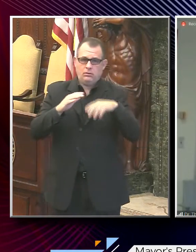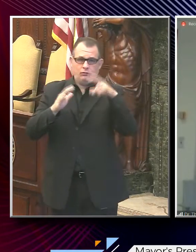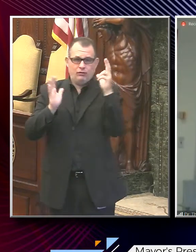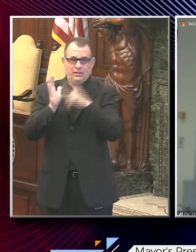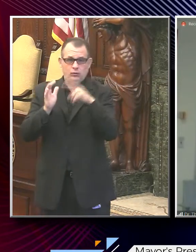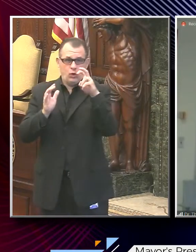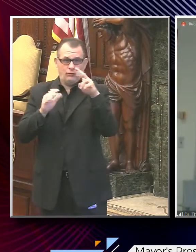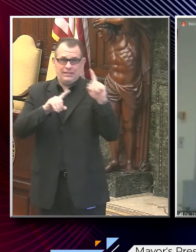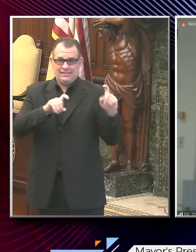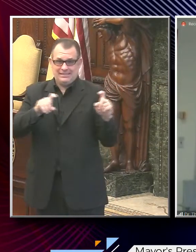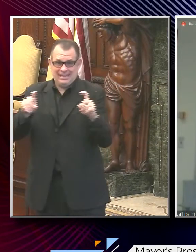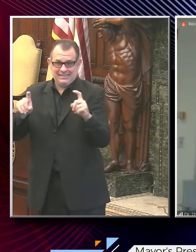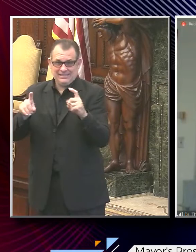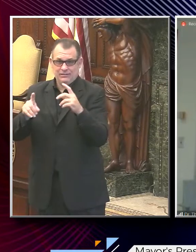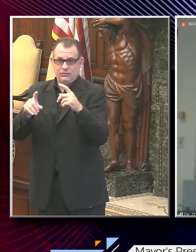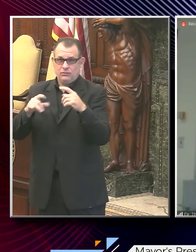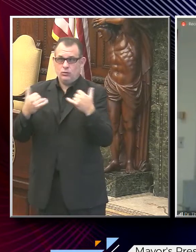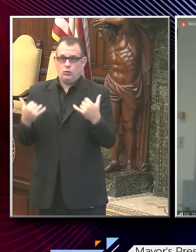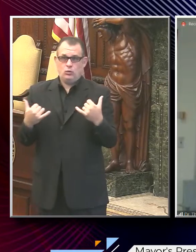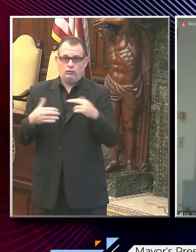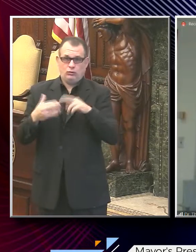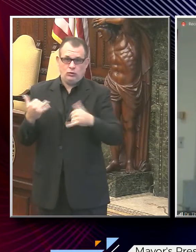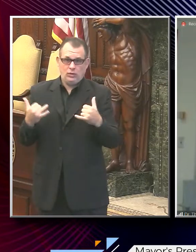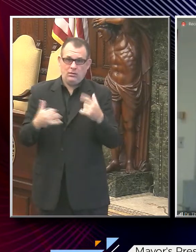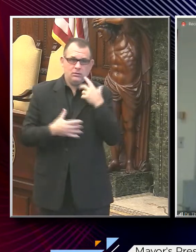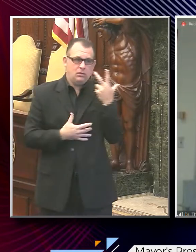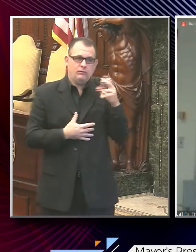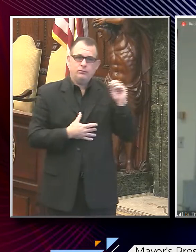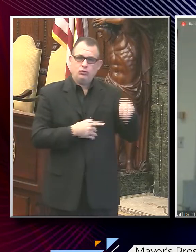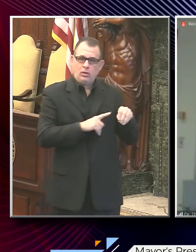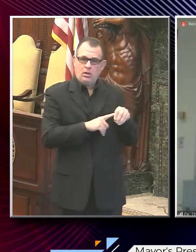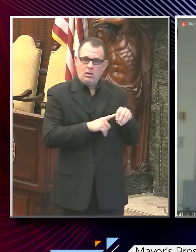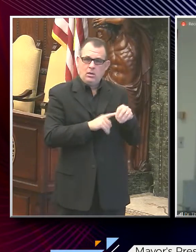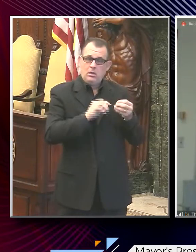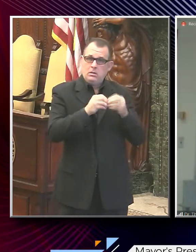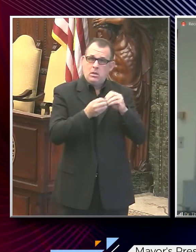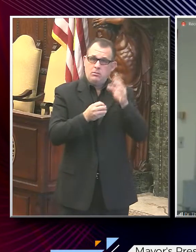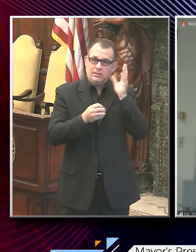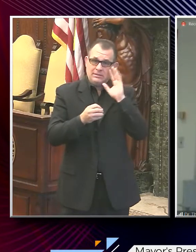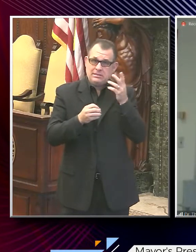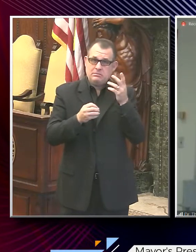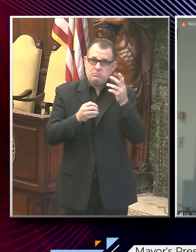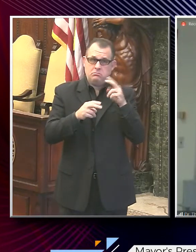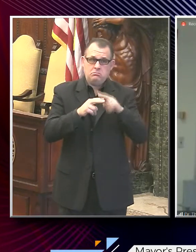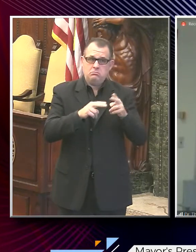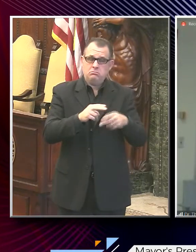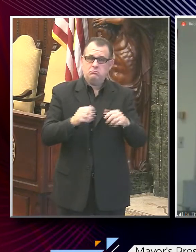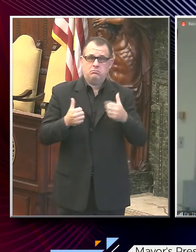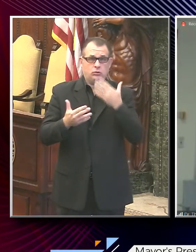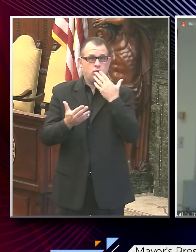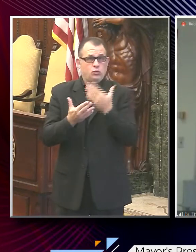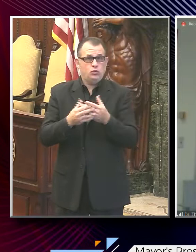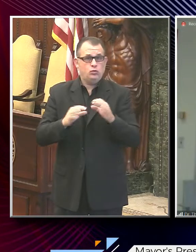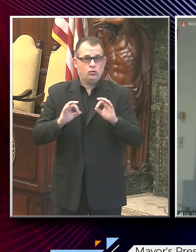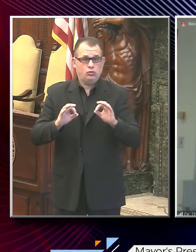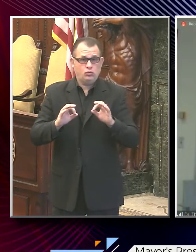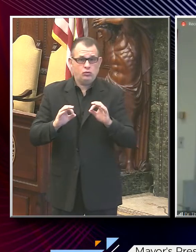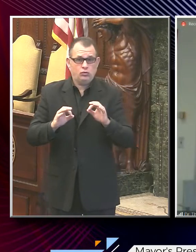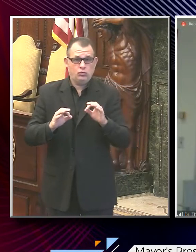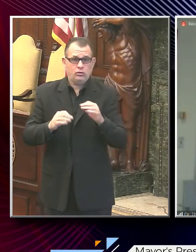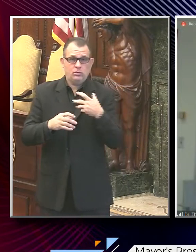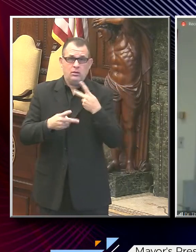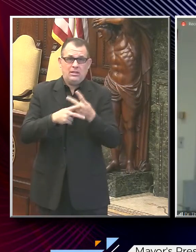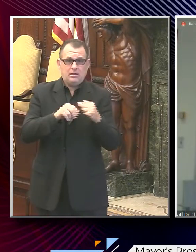received today. And that 3% is a lower percentage than what we've seen in the past. And now we're getting consistently fewer than 100 cases per